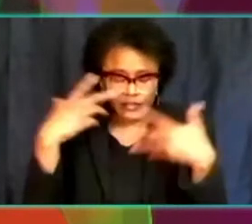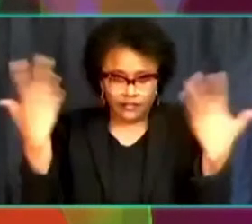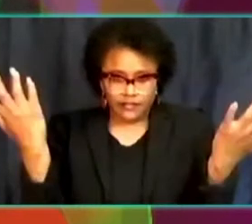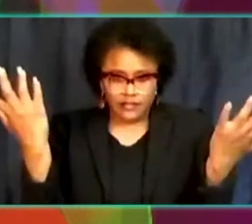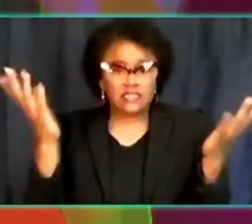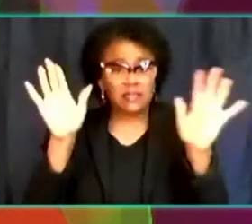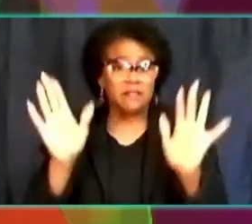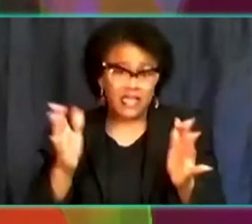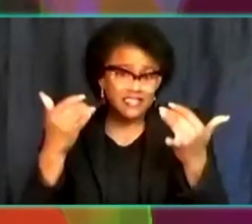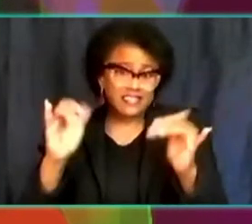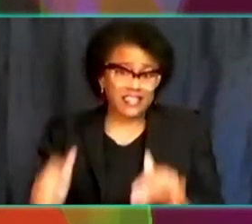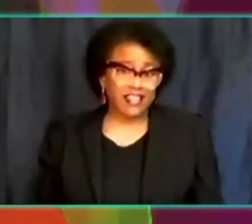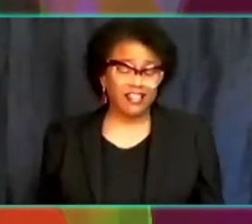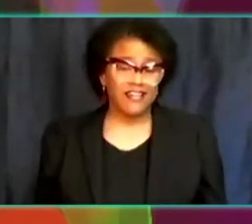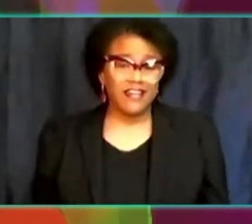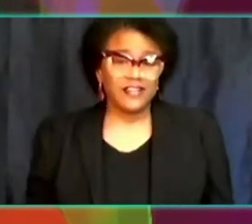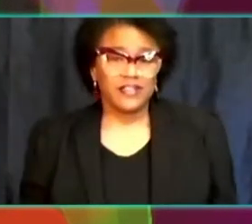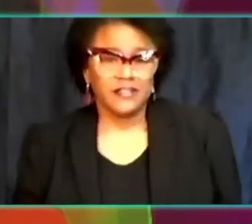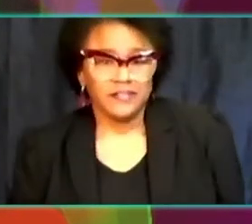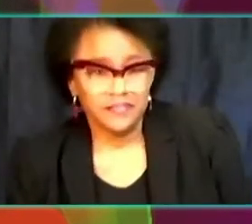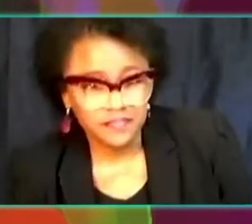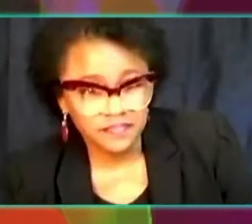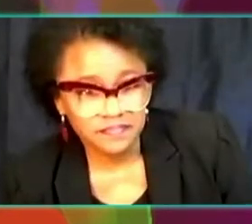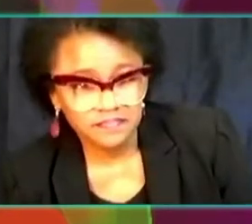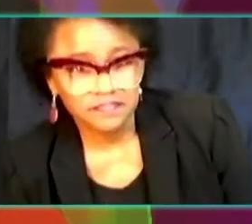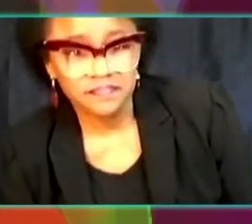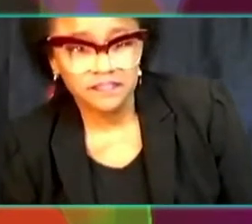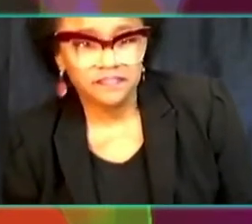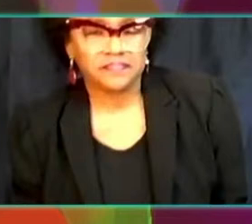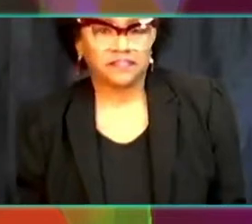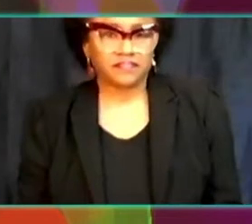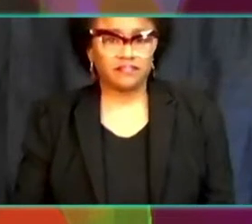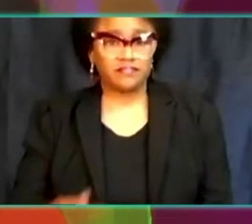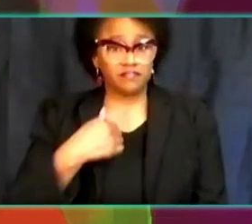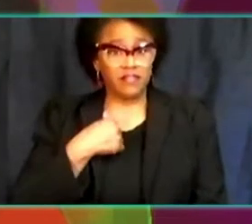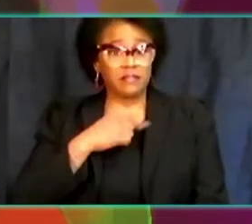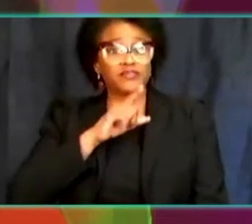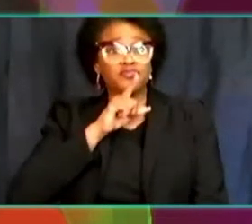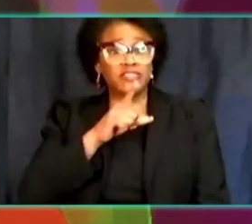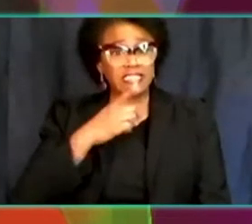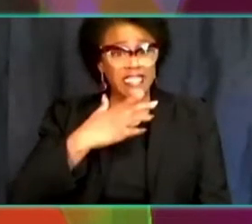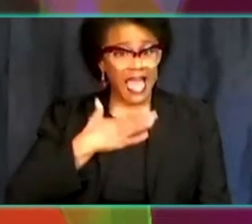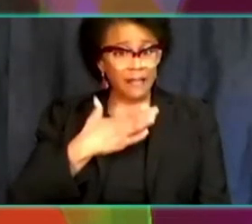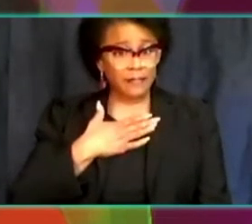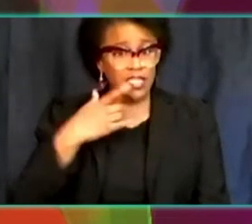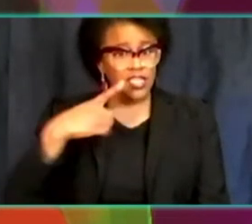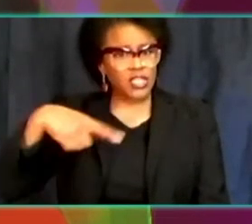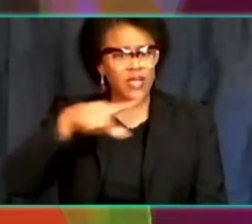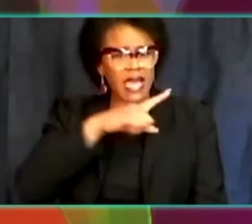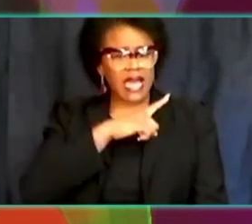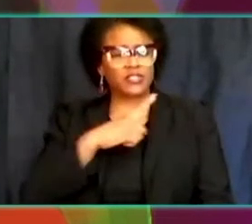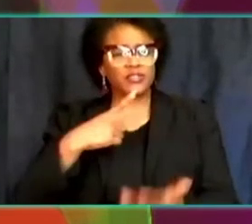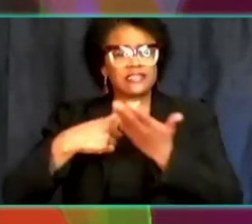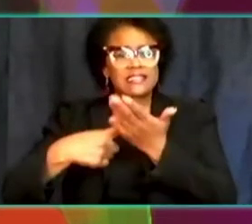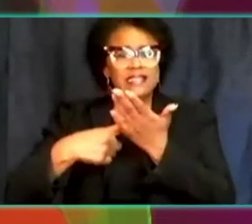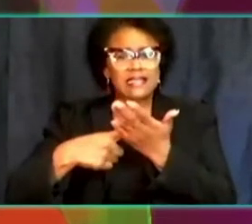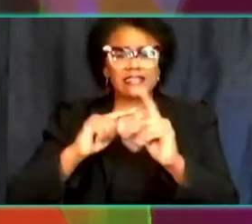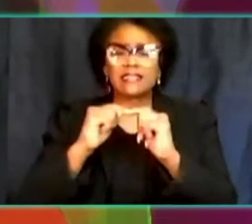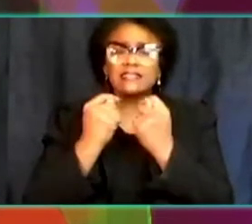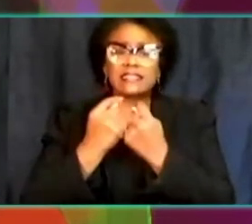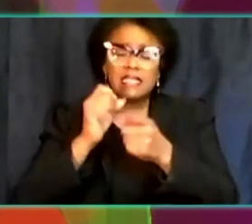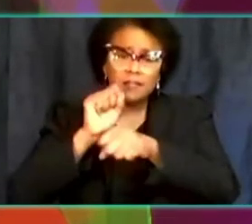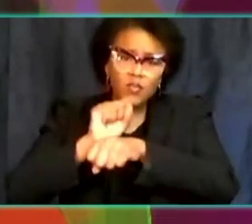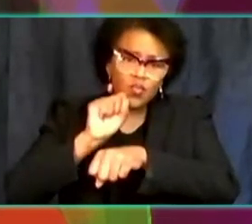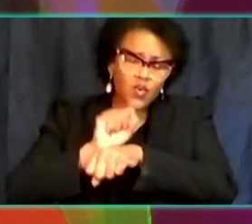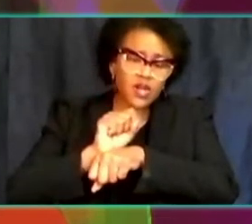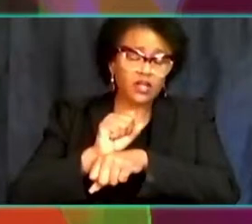amazing. I'm actually really happy that you all are talking about, you know, the teamwork y'all have and the closeness that you had,